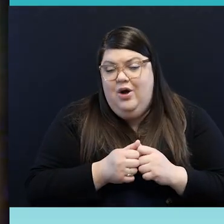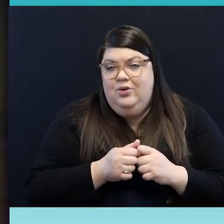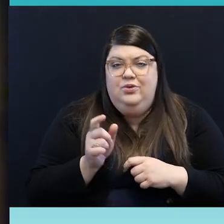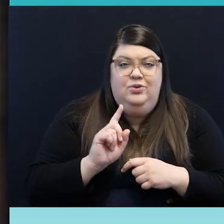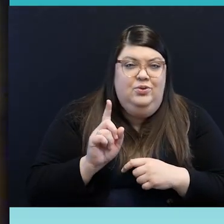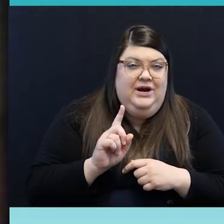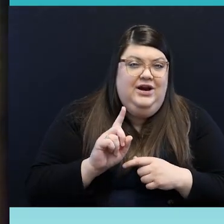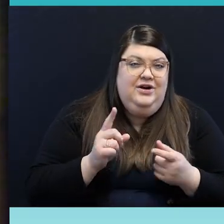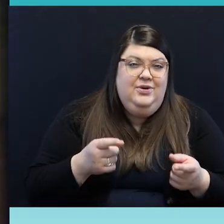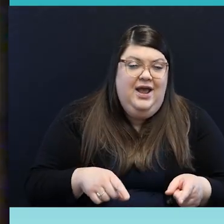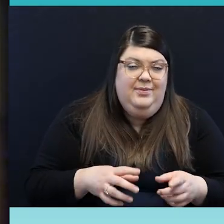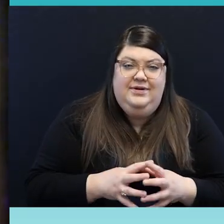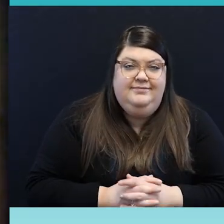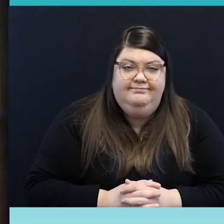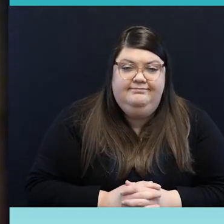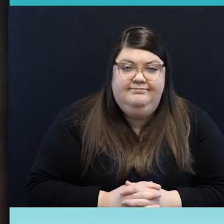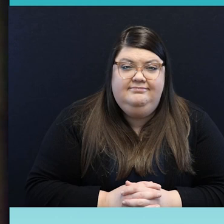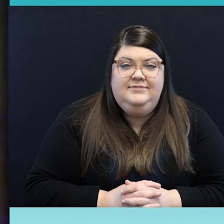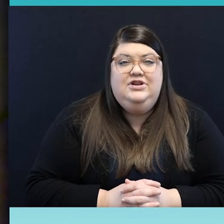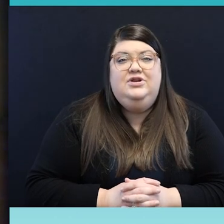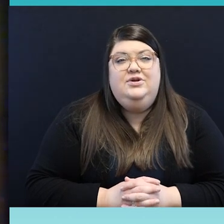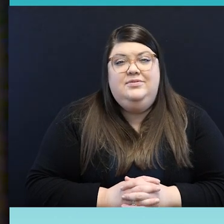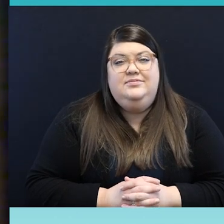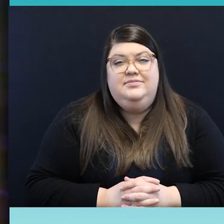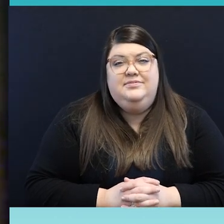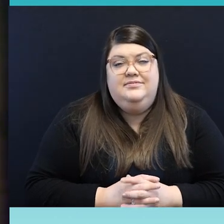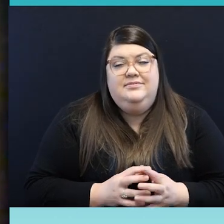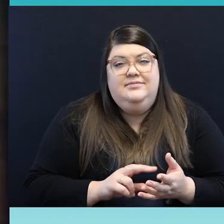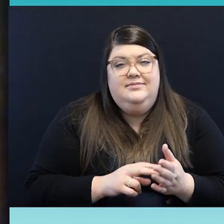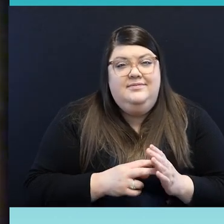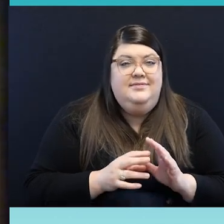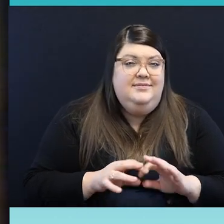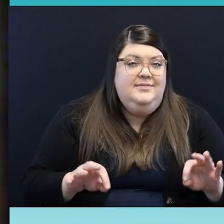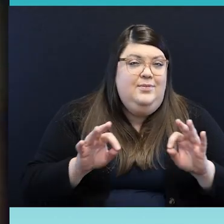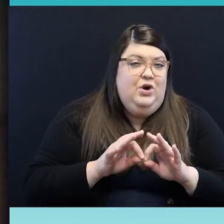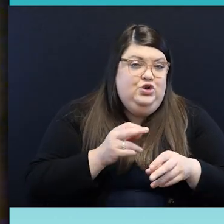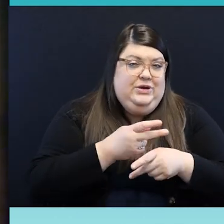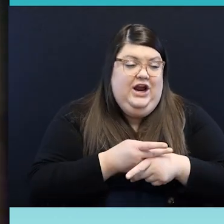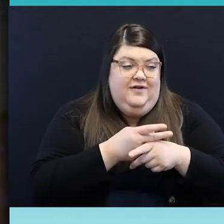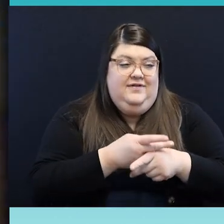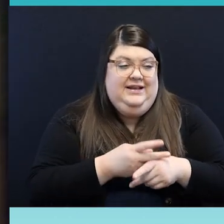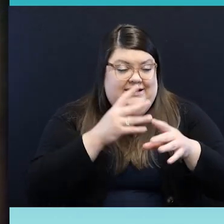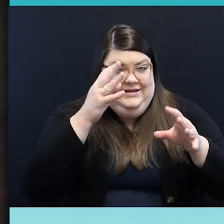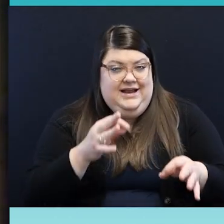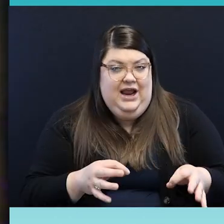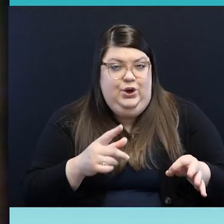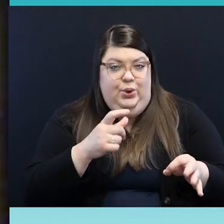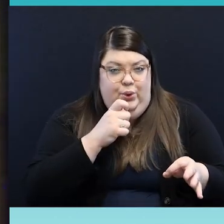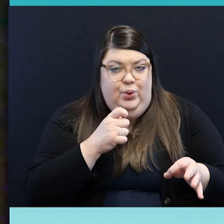And as a result, we have to really carefully choose the person who will speak for us